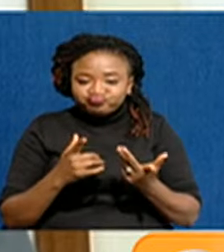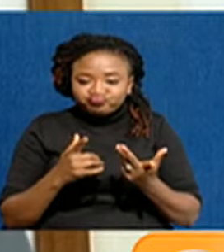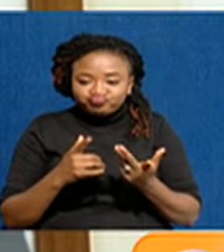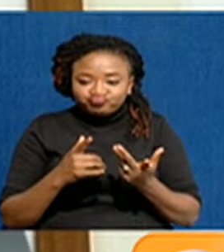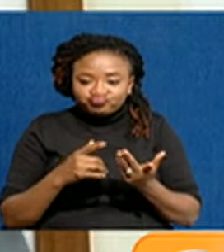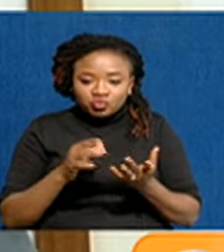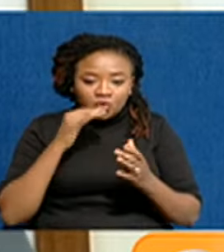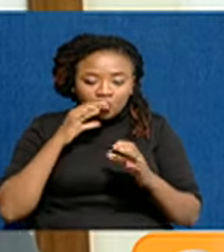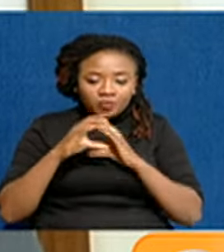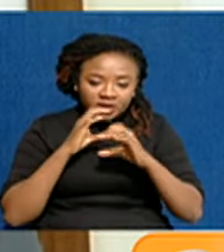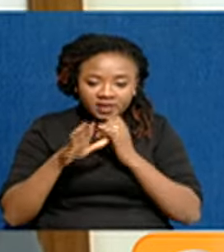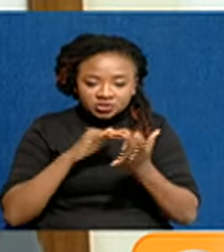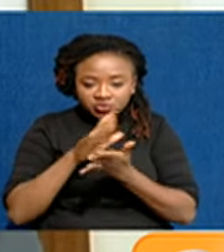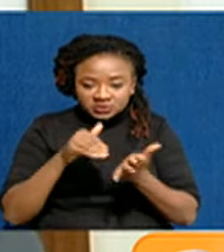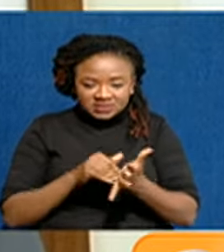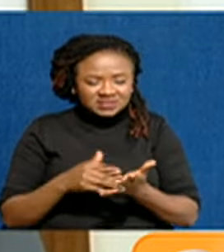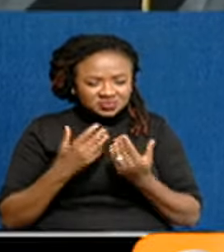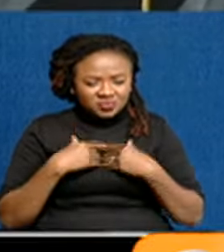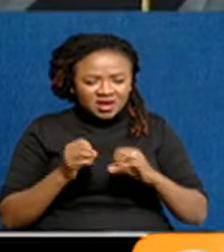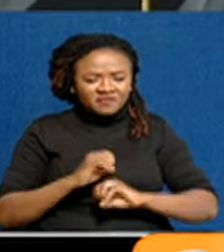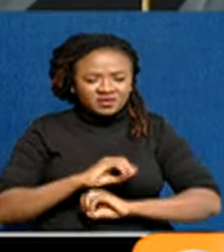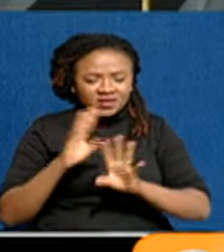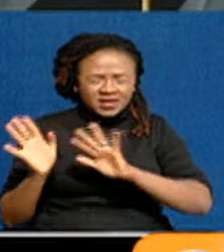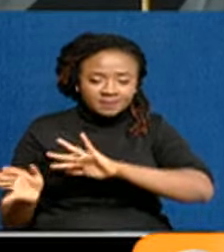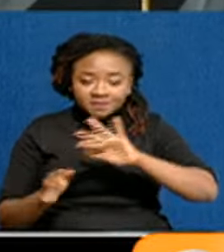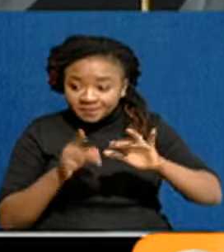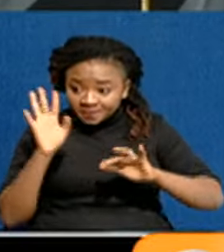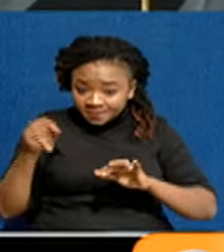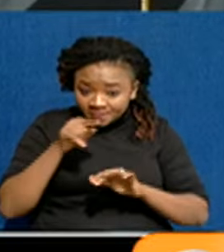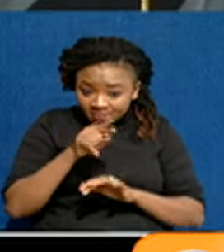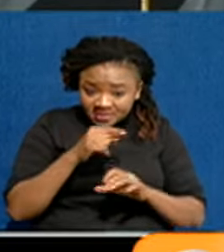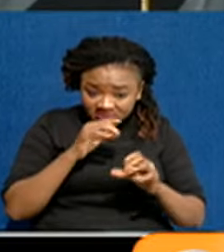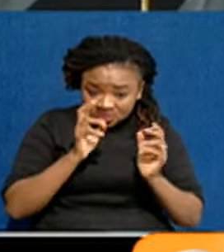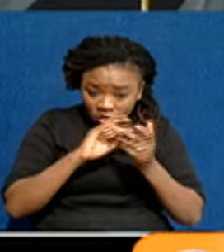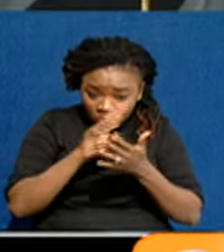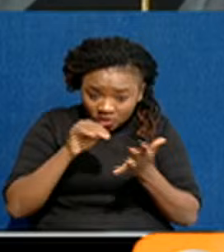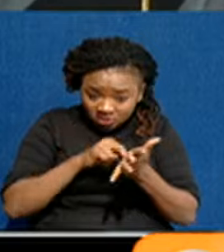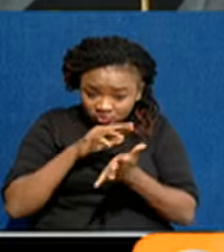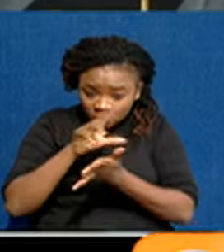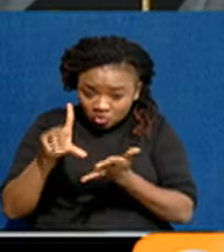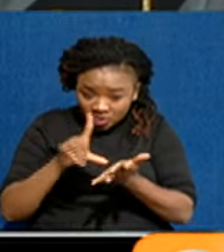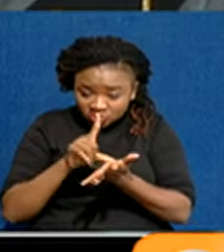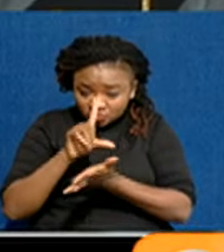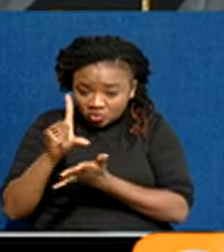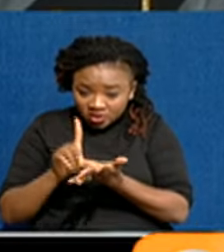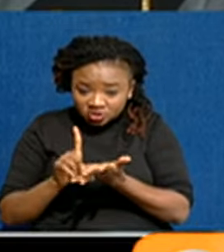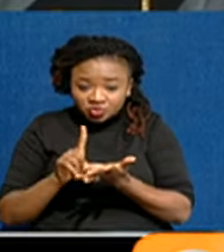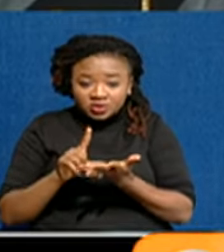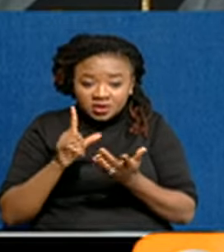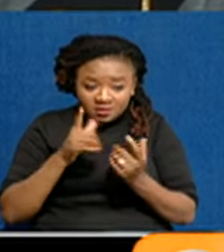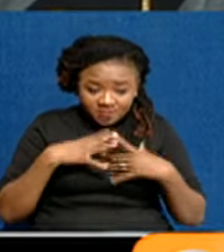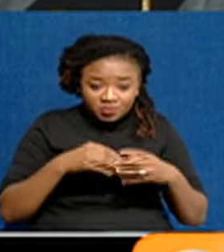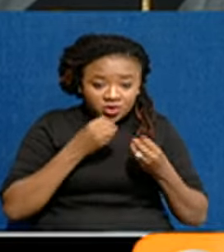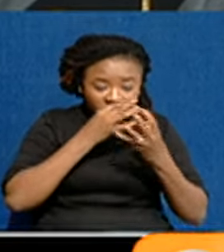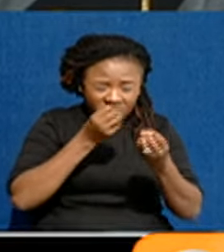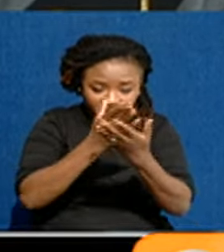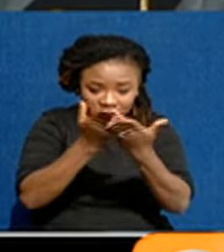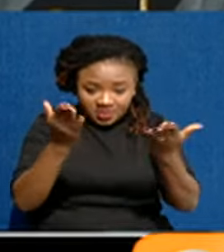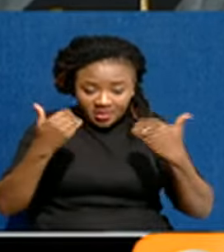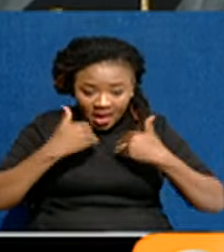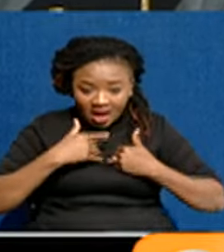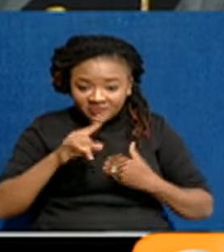Maimahiu. So it's very, very clear. Has these locations been communicated to the people in the 32 counties and each and every one of them knows where to go? Because the people we're